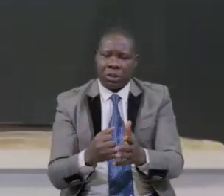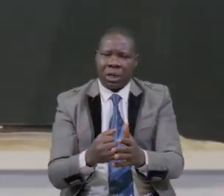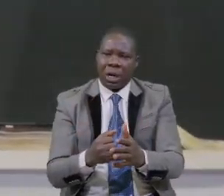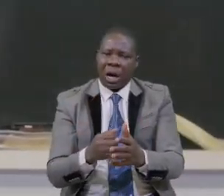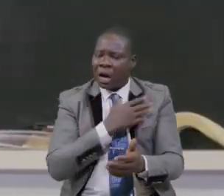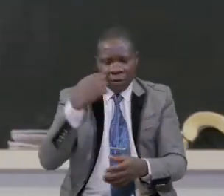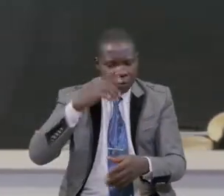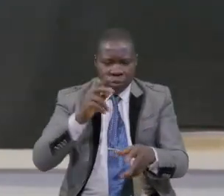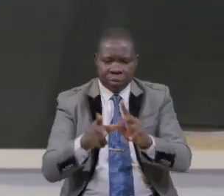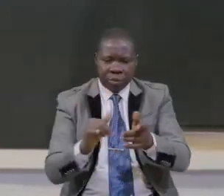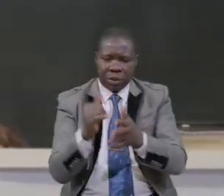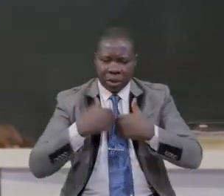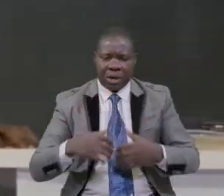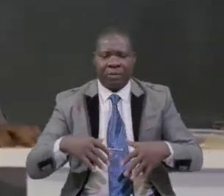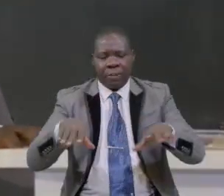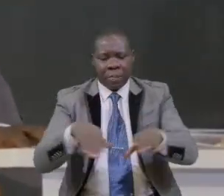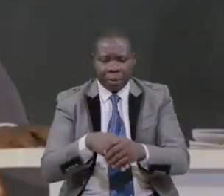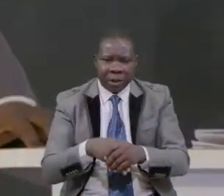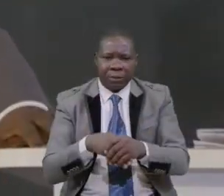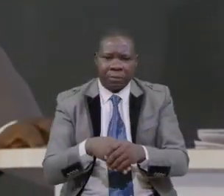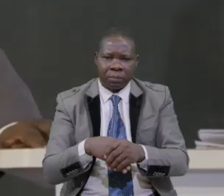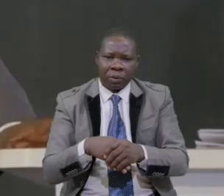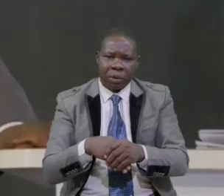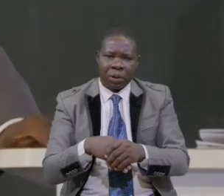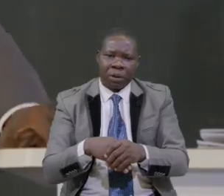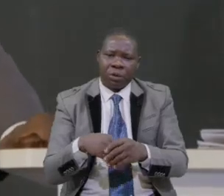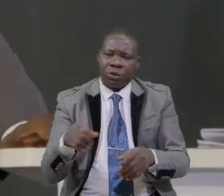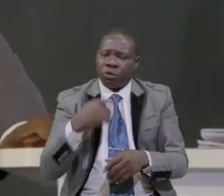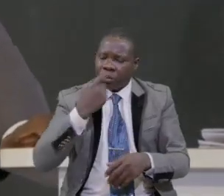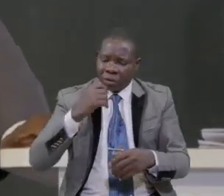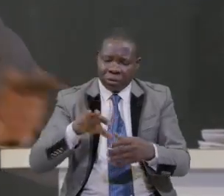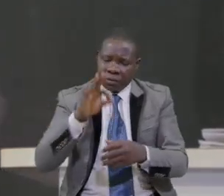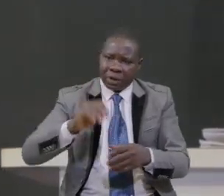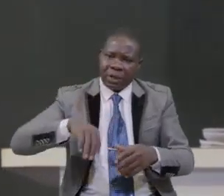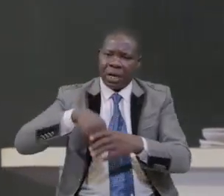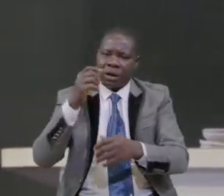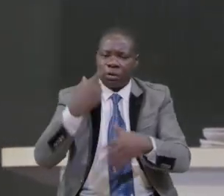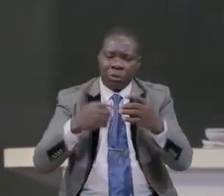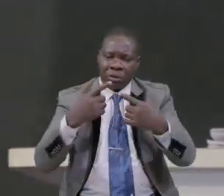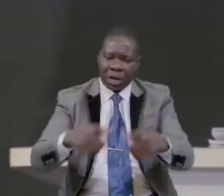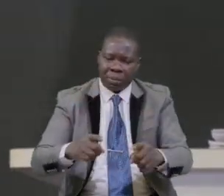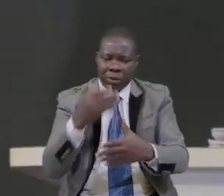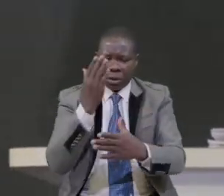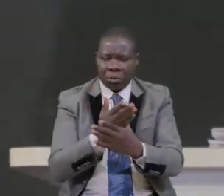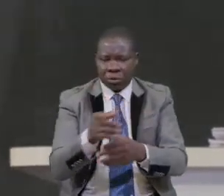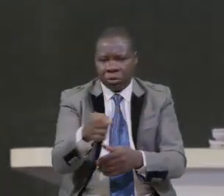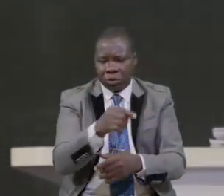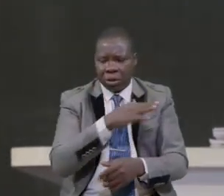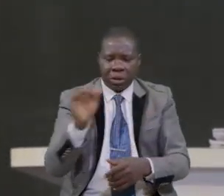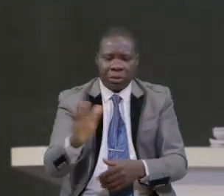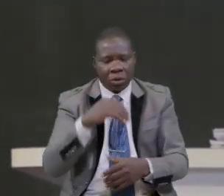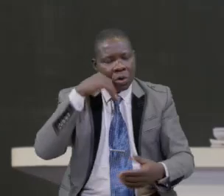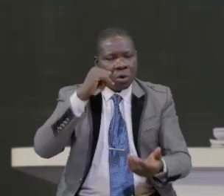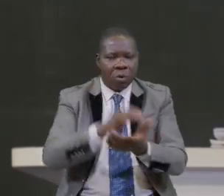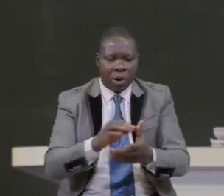need to find out the thing that goes on between you and your spouse. Is your spouse helping you, leading you to